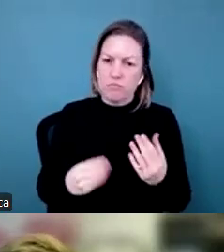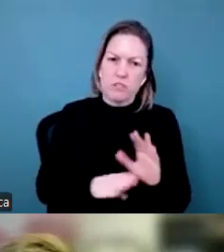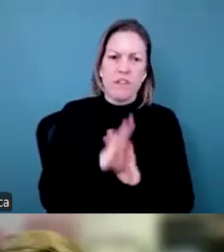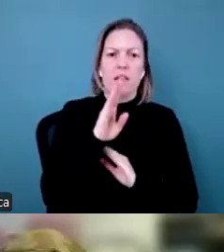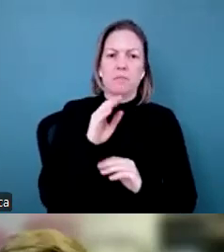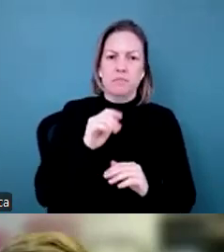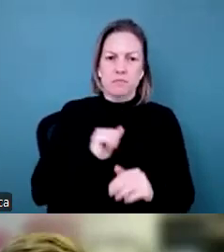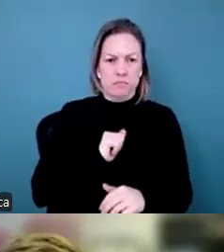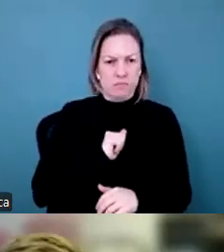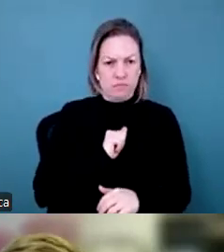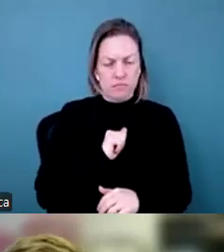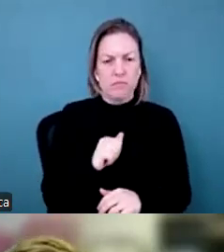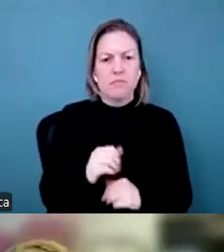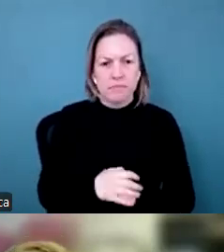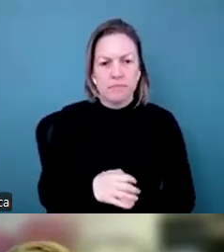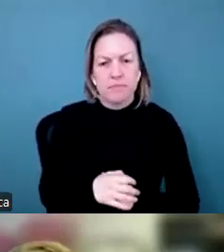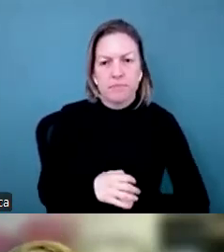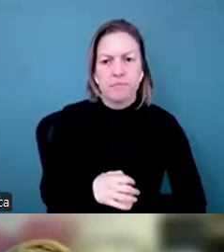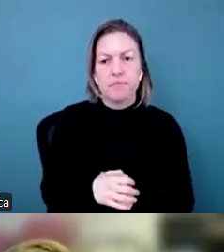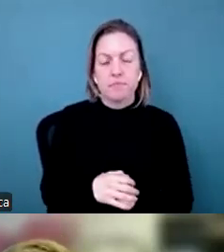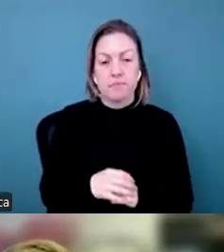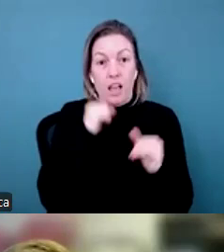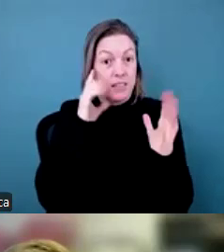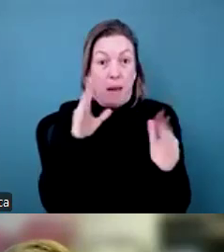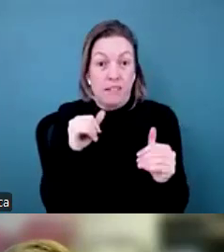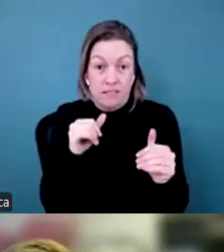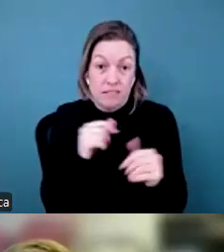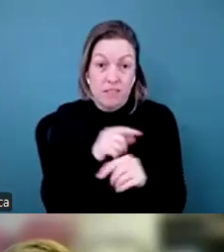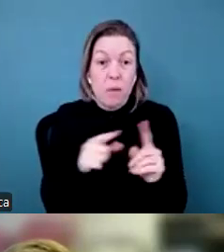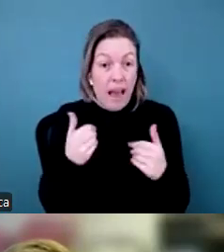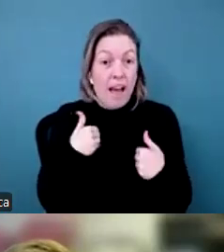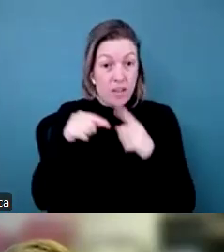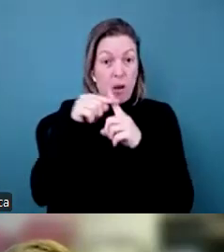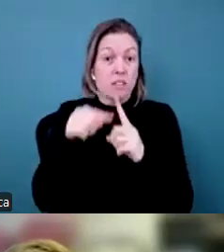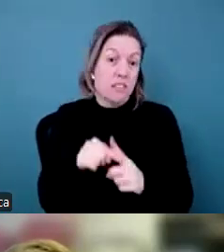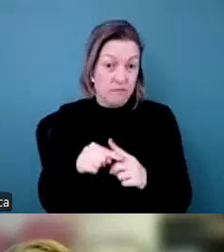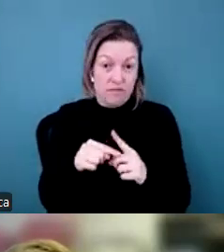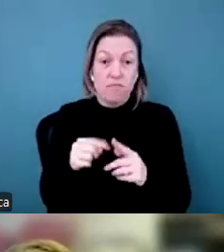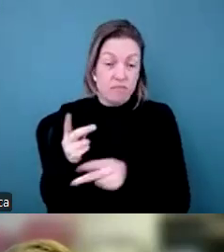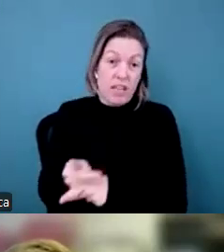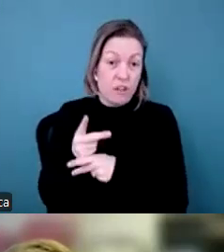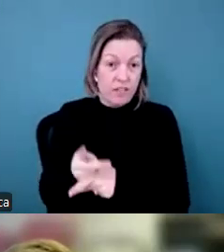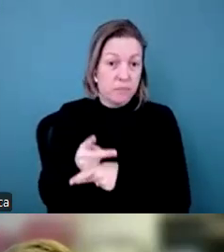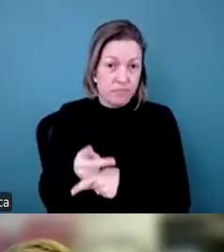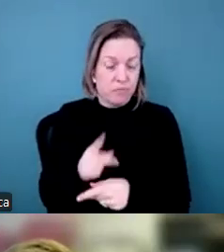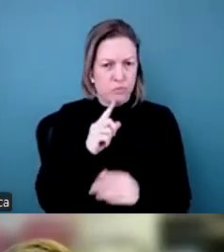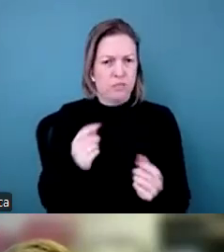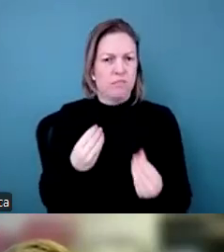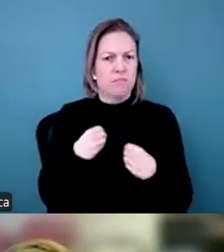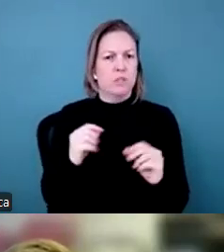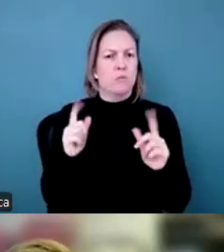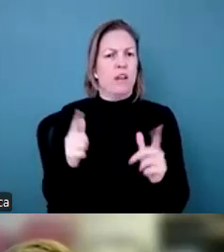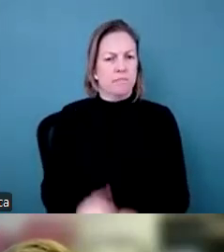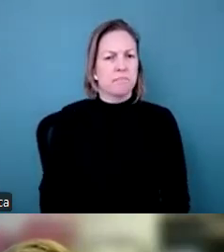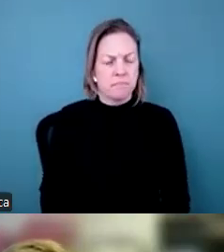unexpected. And there are benefits to caregiving. Those are really what surprised me going into it.